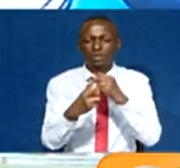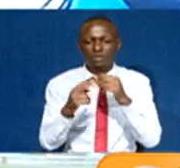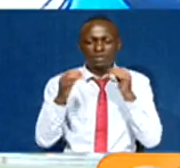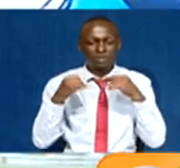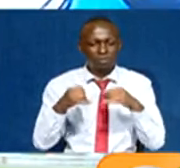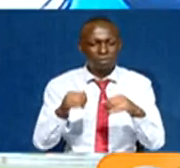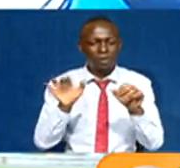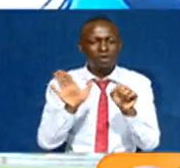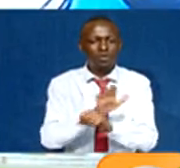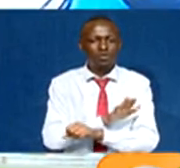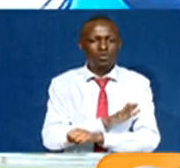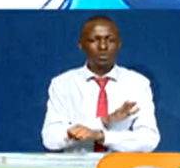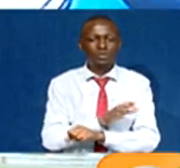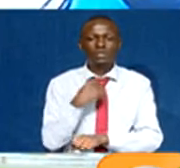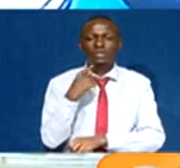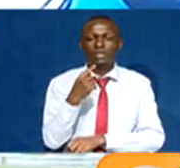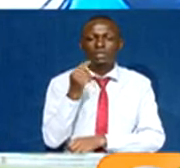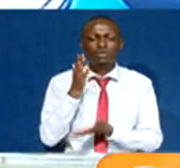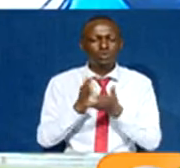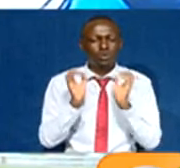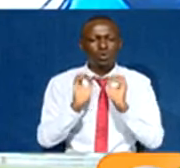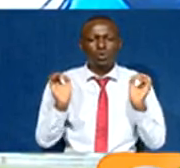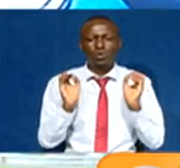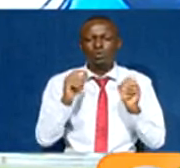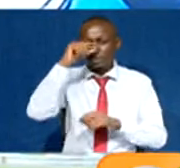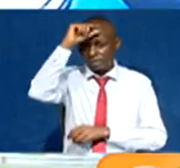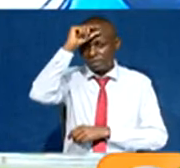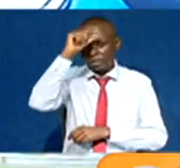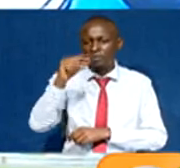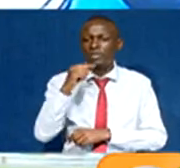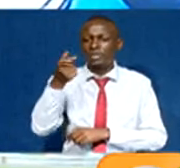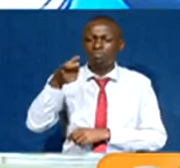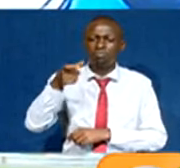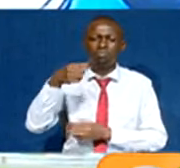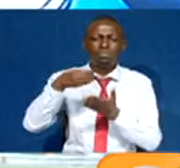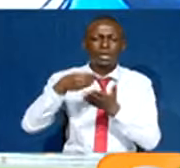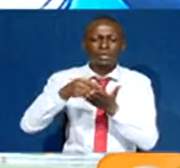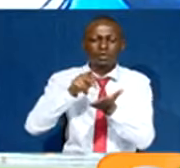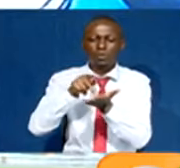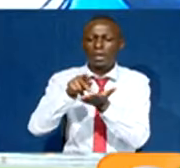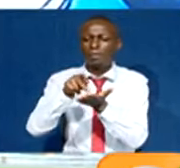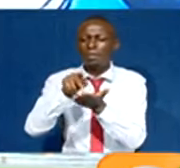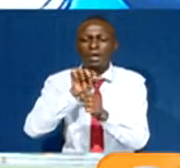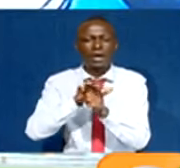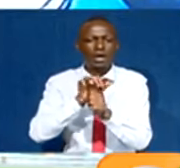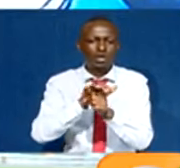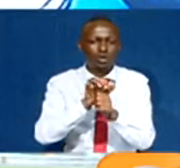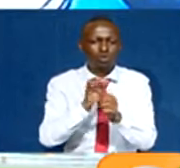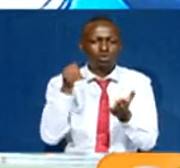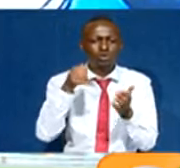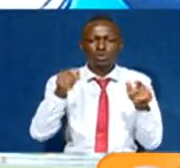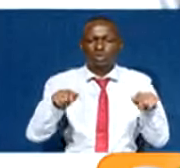implemented, rubbishing the government's claims that the wage bill is too high to accommodate their demands. Emily Chabet